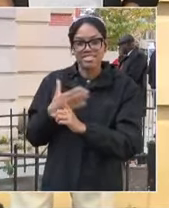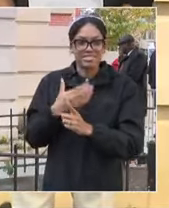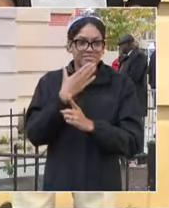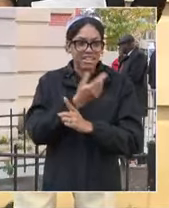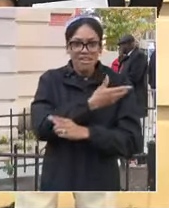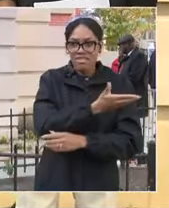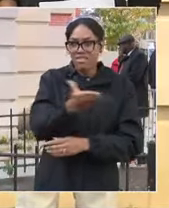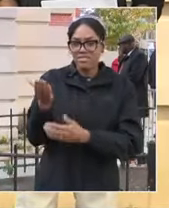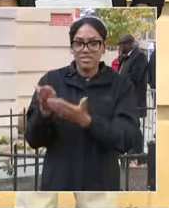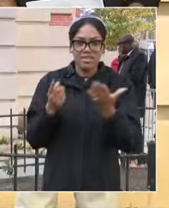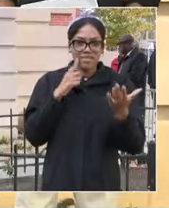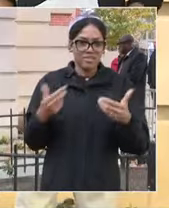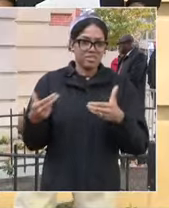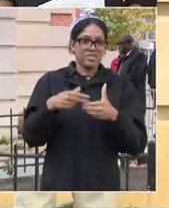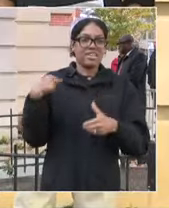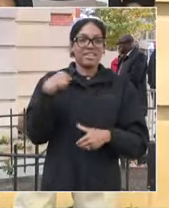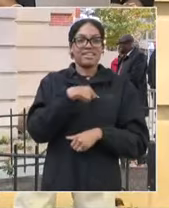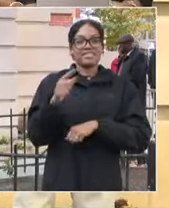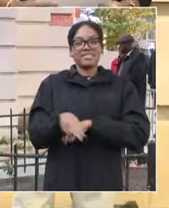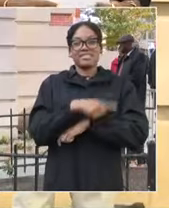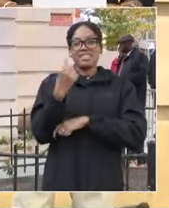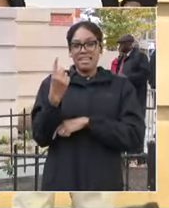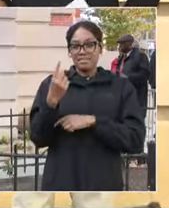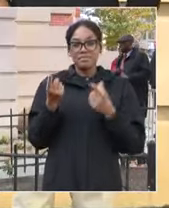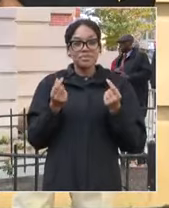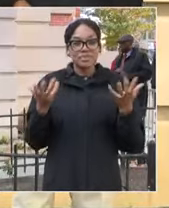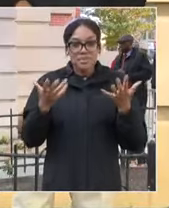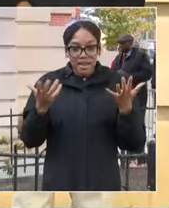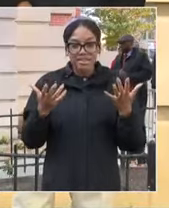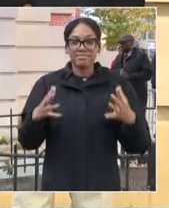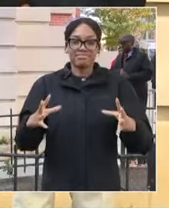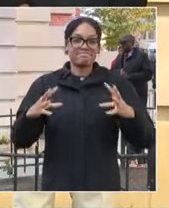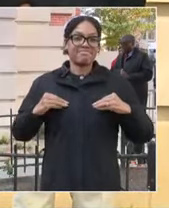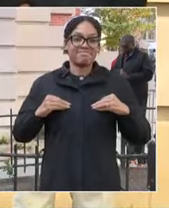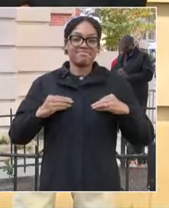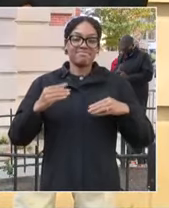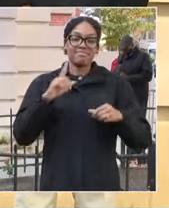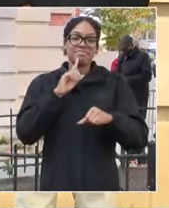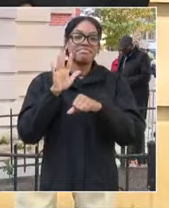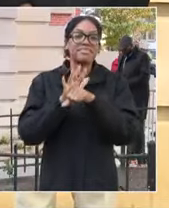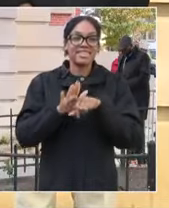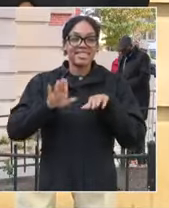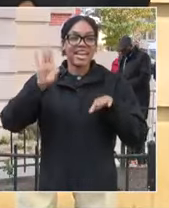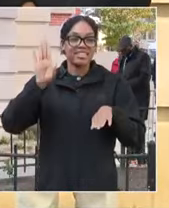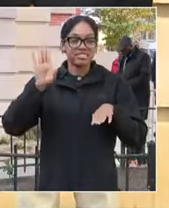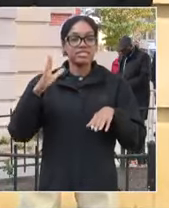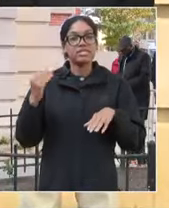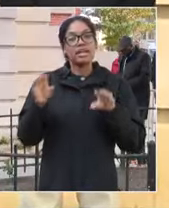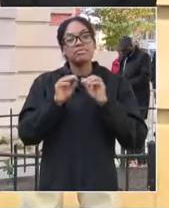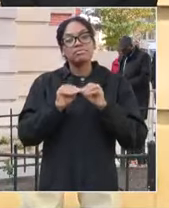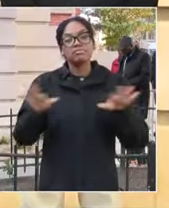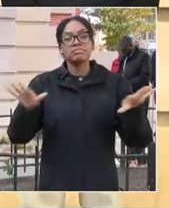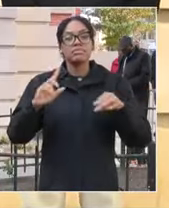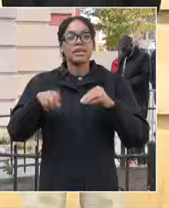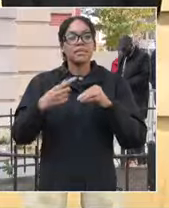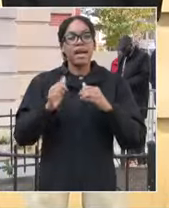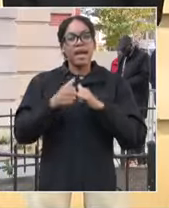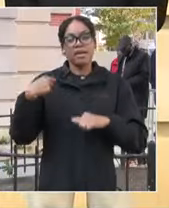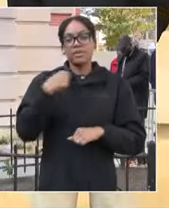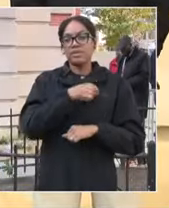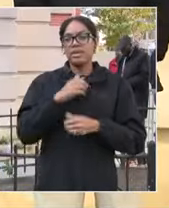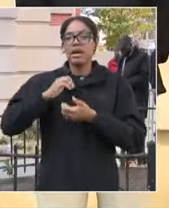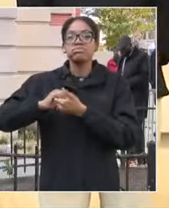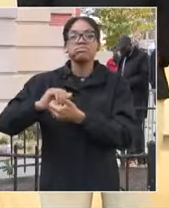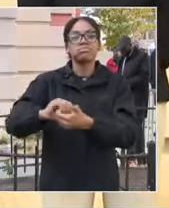for joining us today to take the pledge and spread the word about how we can work together to keep all of